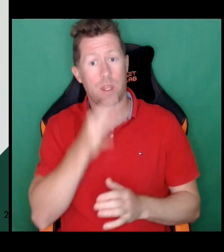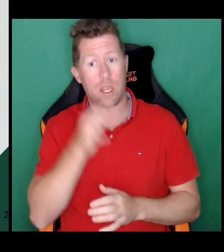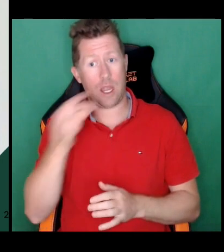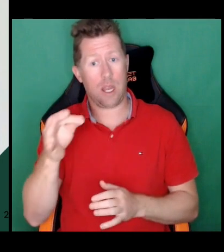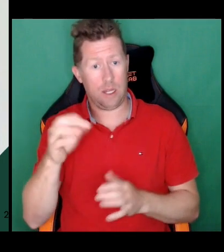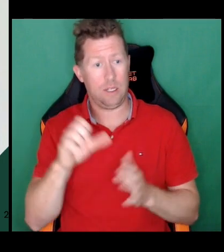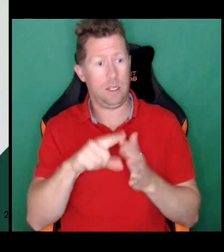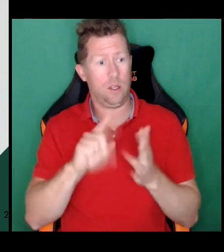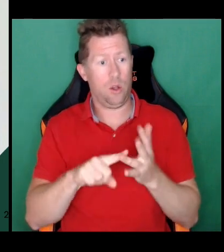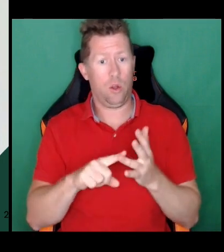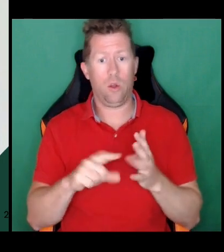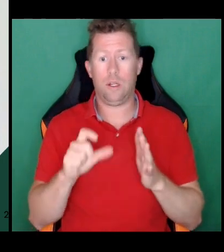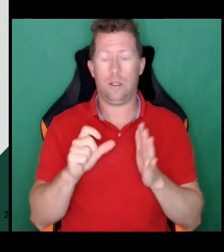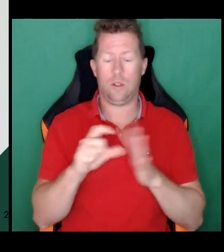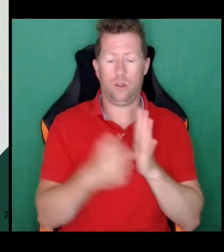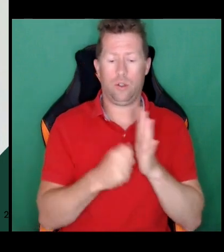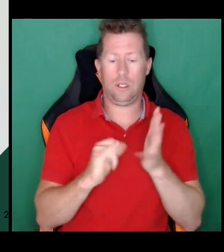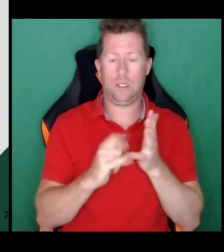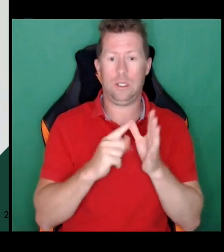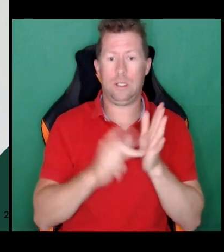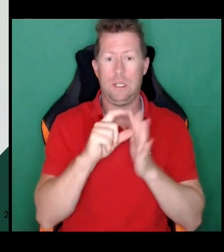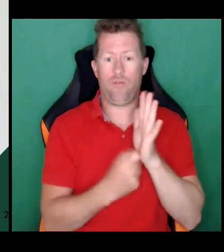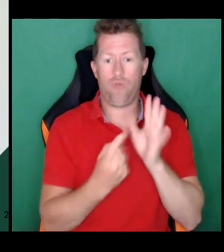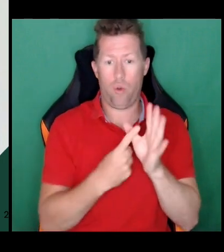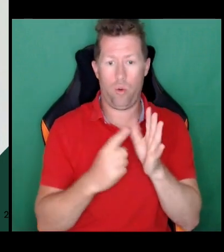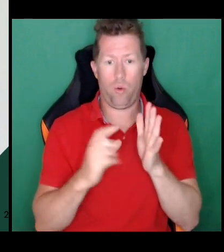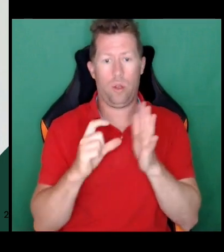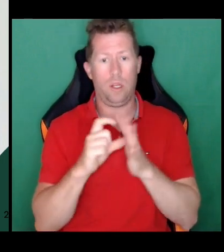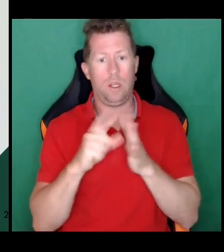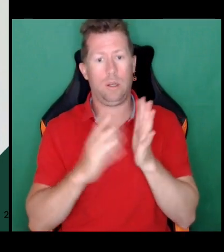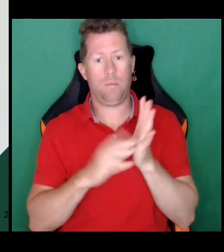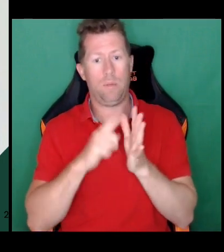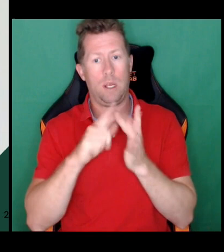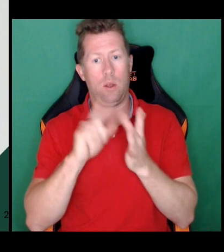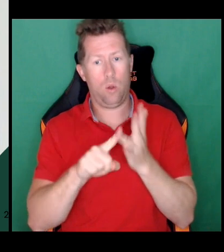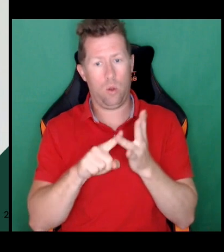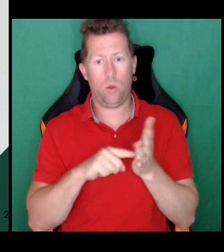CEO, Dr. Sandro Demetrio, as he welcomes you all to today's webinar. Thanks, Sandro.